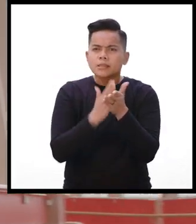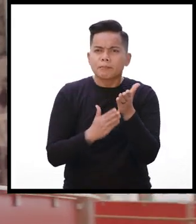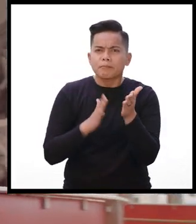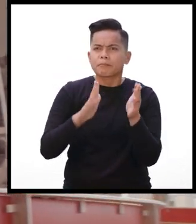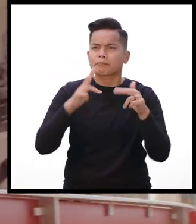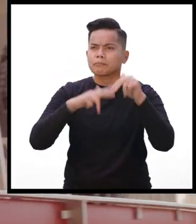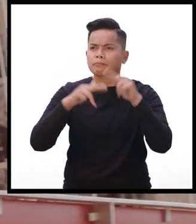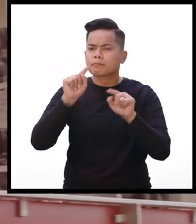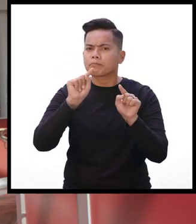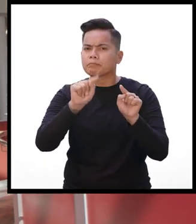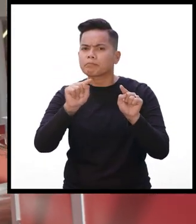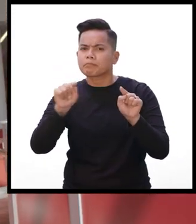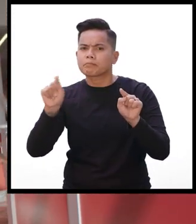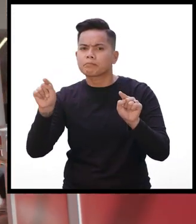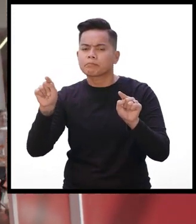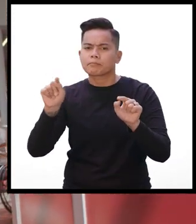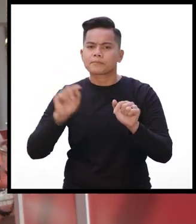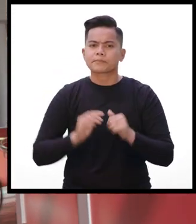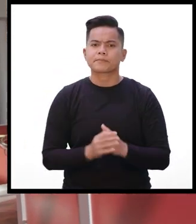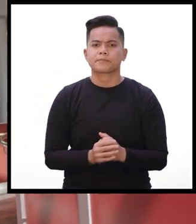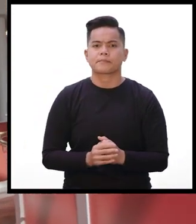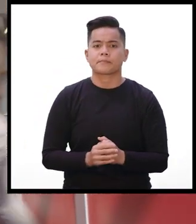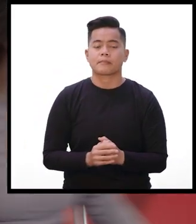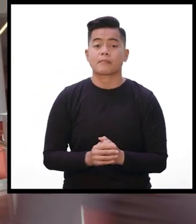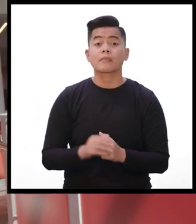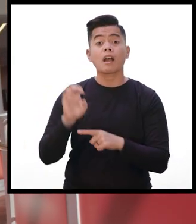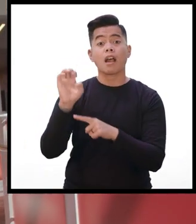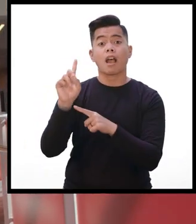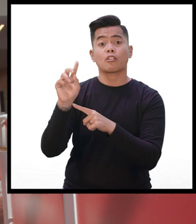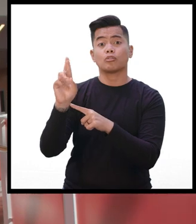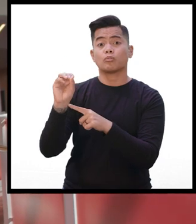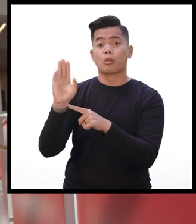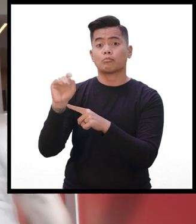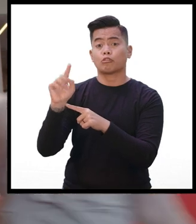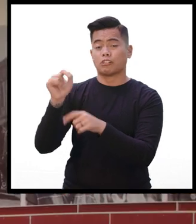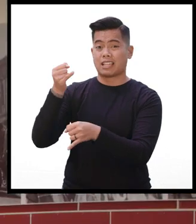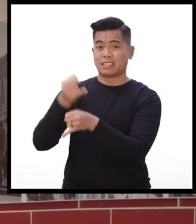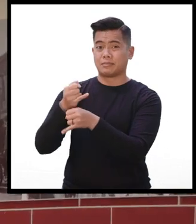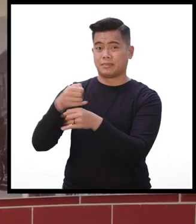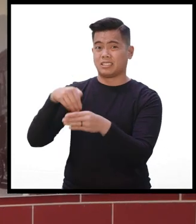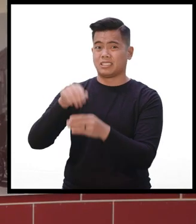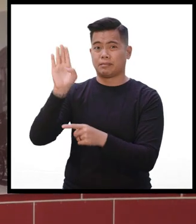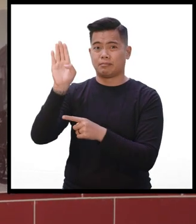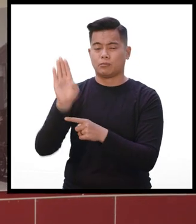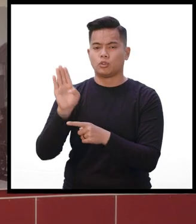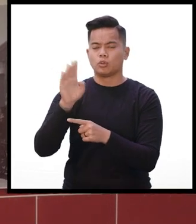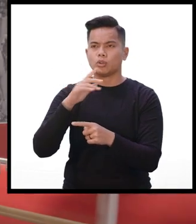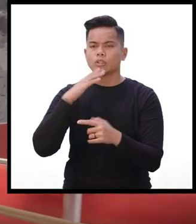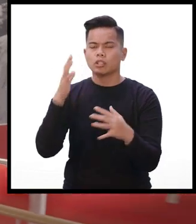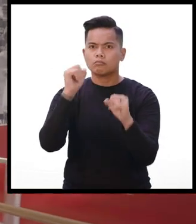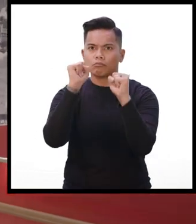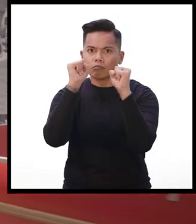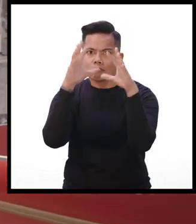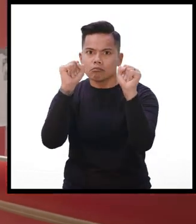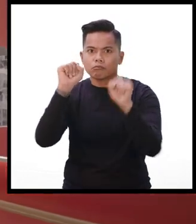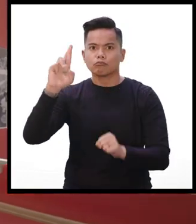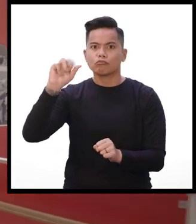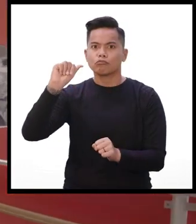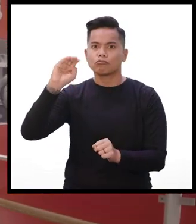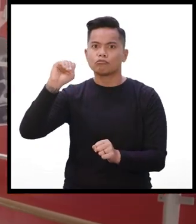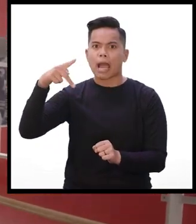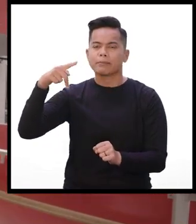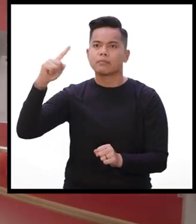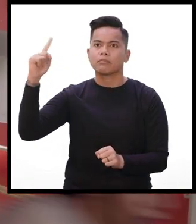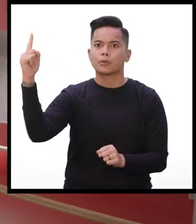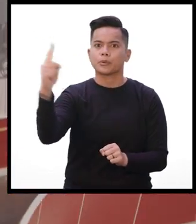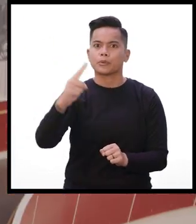are in so few other places. They roll all the way down, smiling. The Ed Roberts campus in Berkeley, it's among the